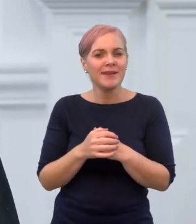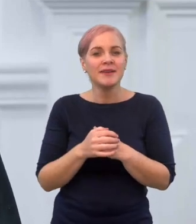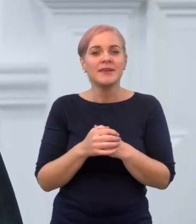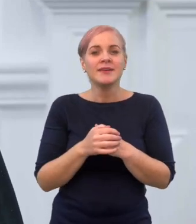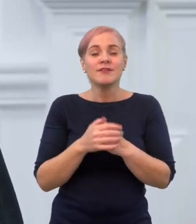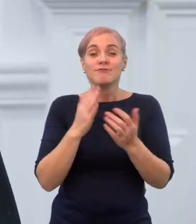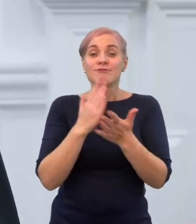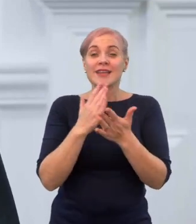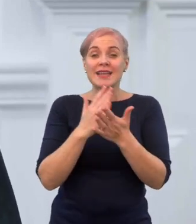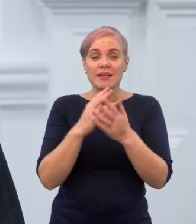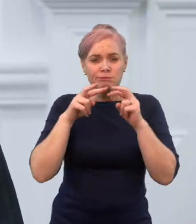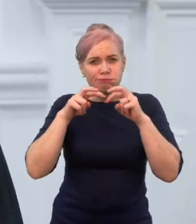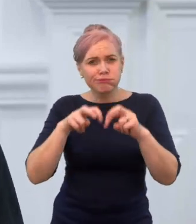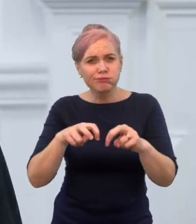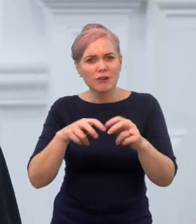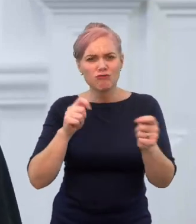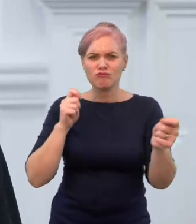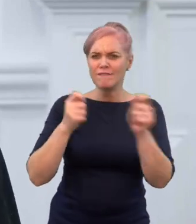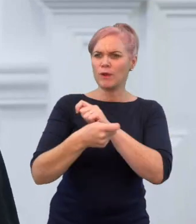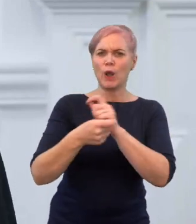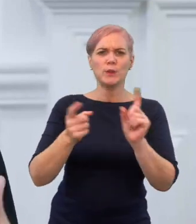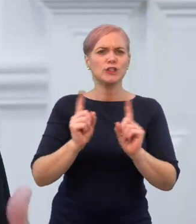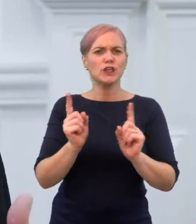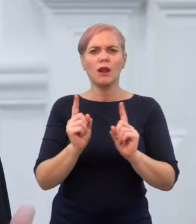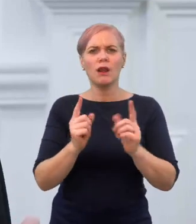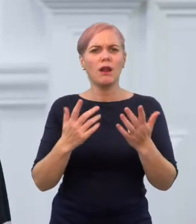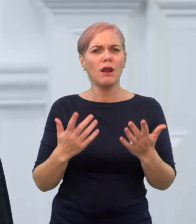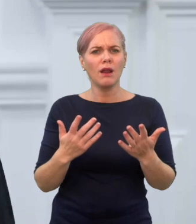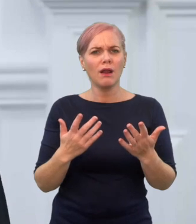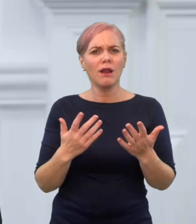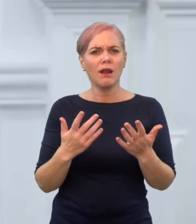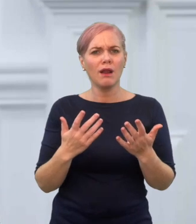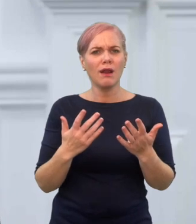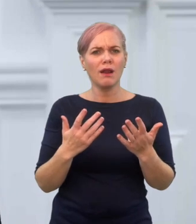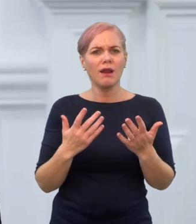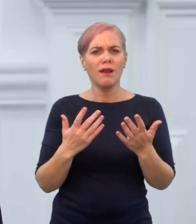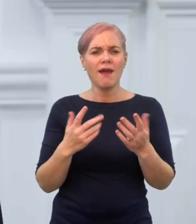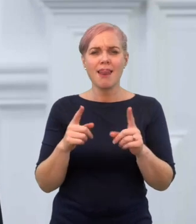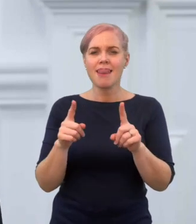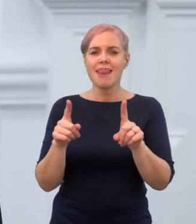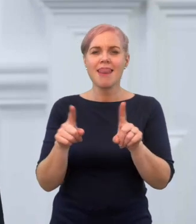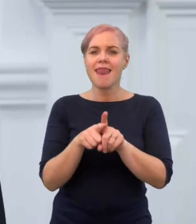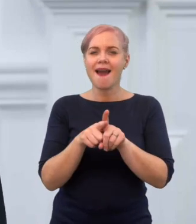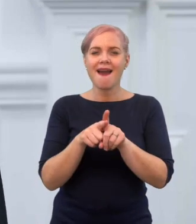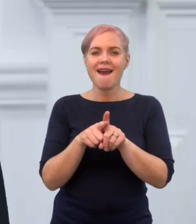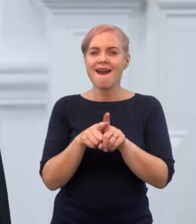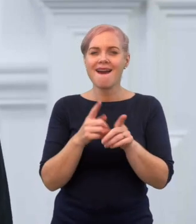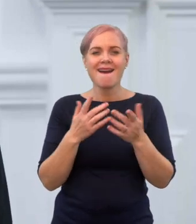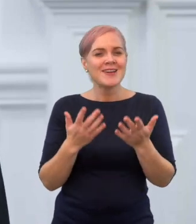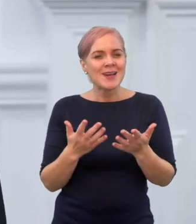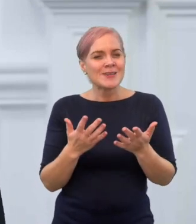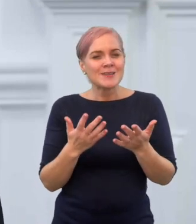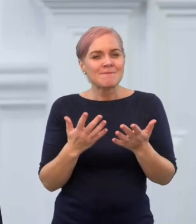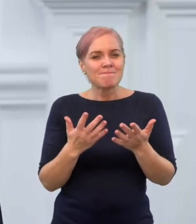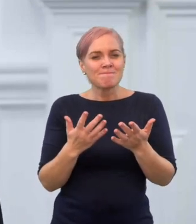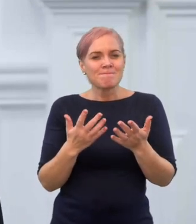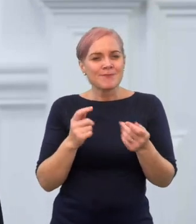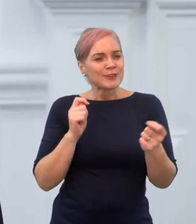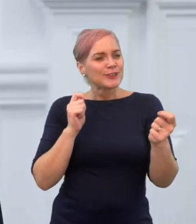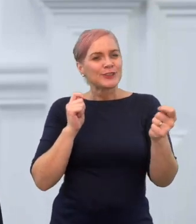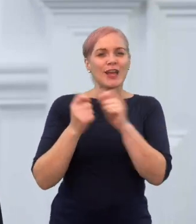action, you know, maybe exploring this idea of a revolution, and really, you